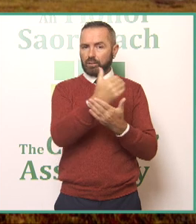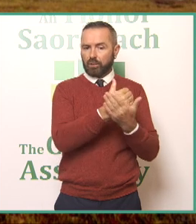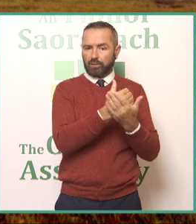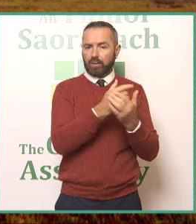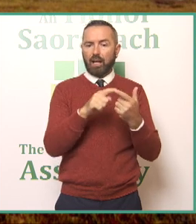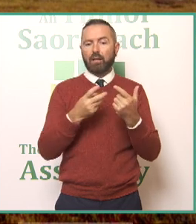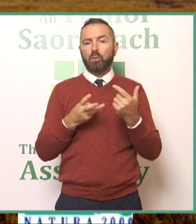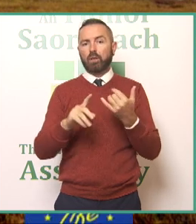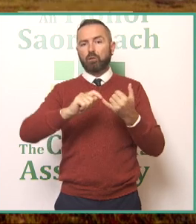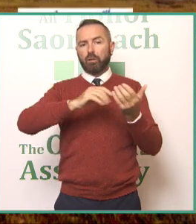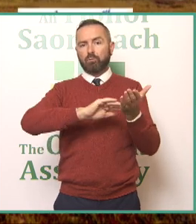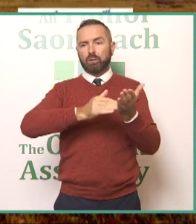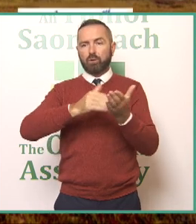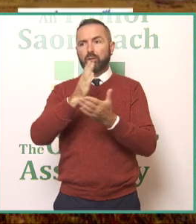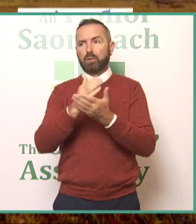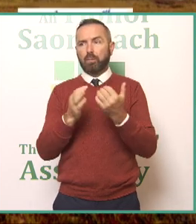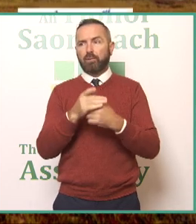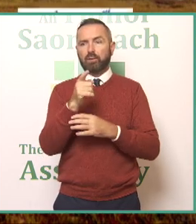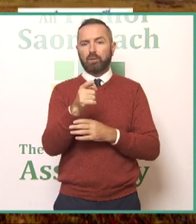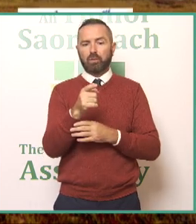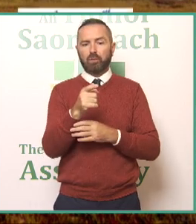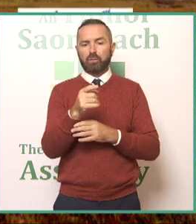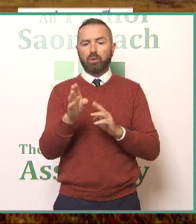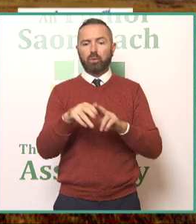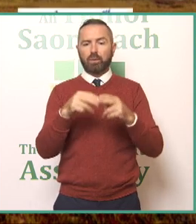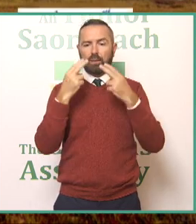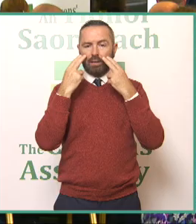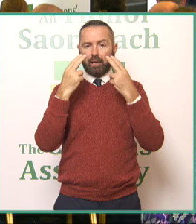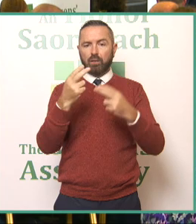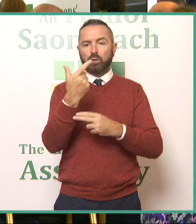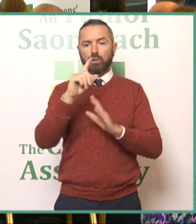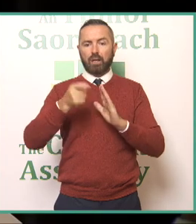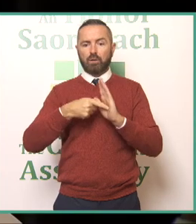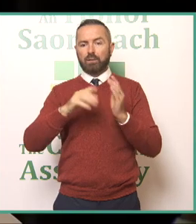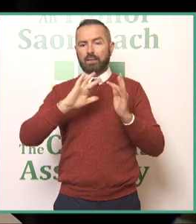we are trying to restore some of those under the Natura 2000 network.